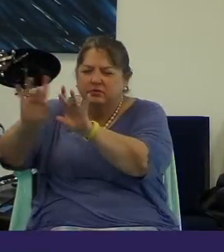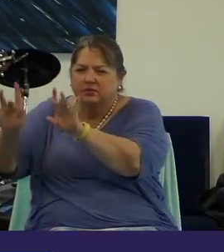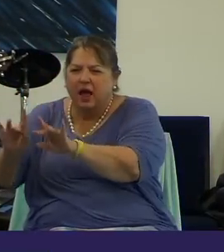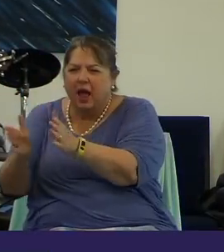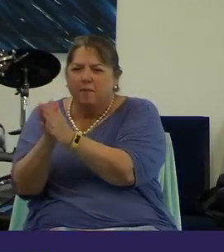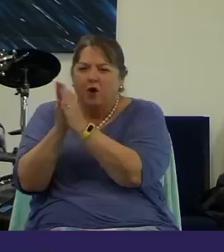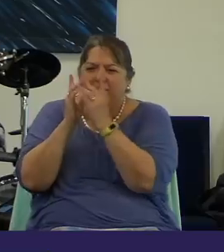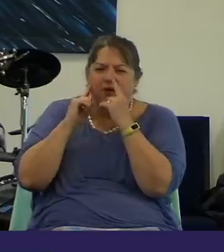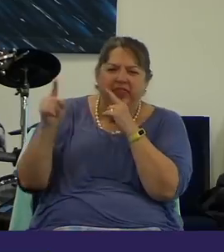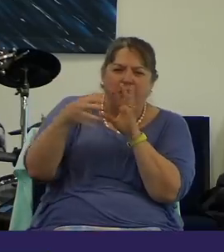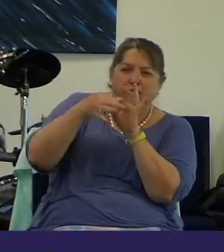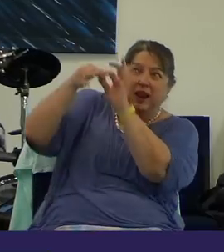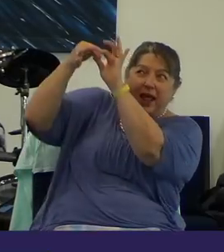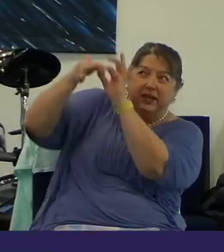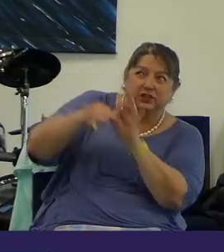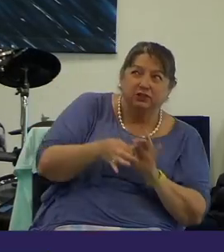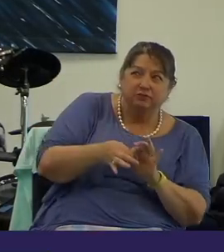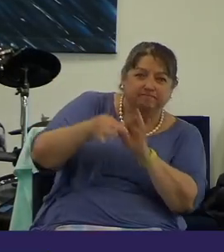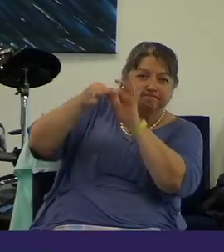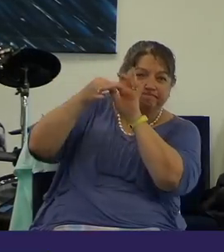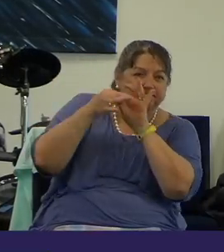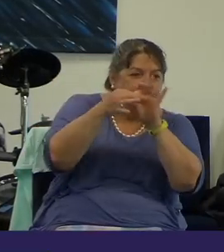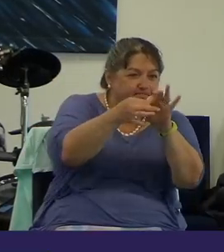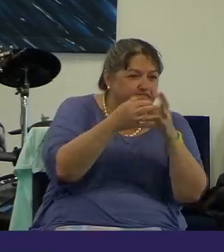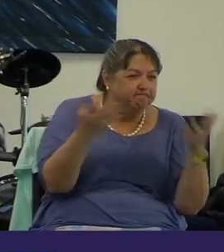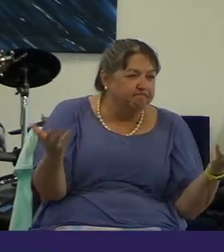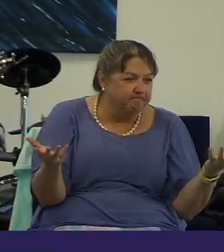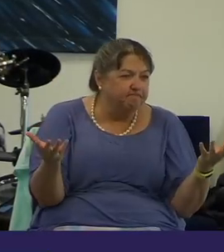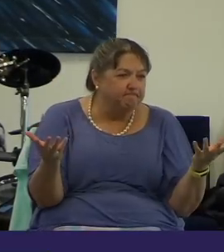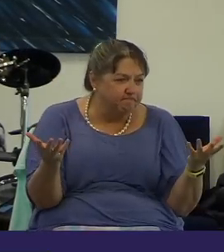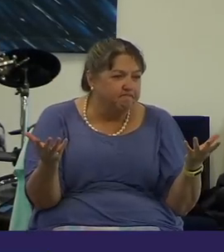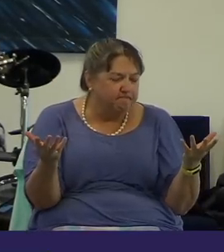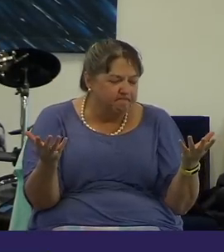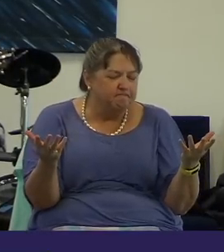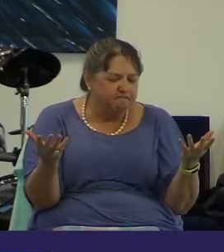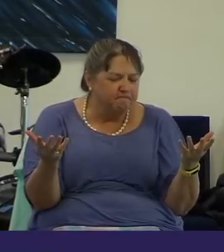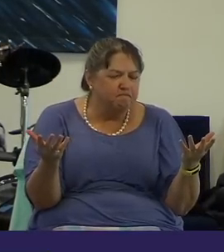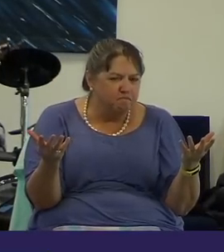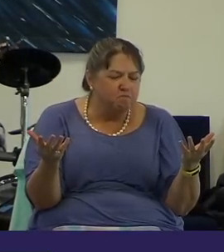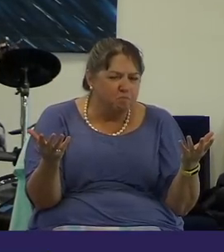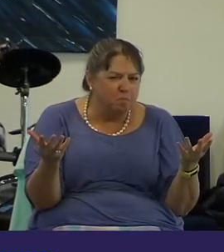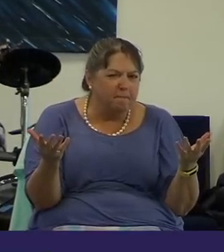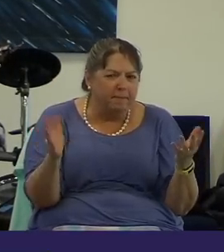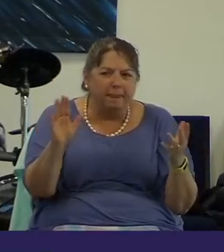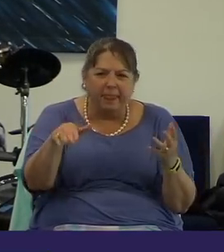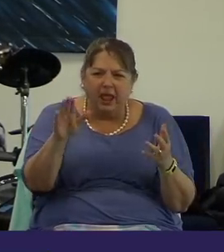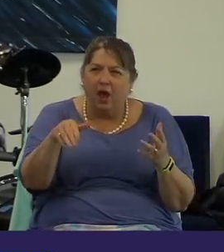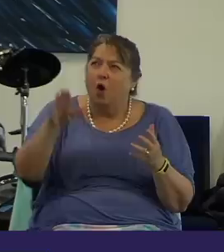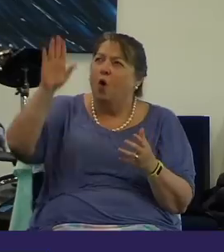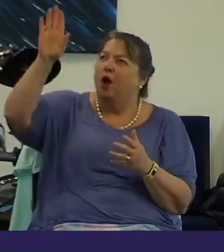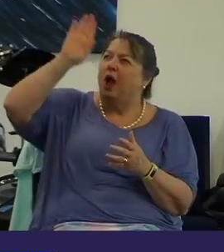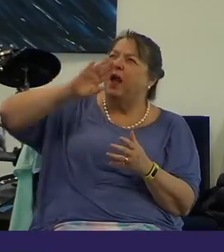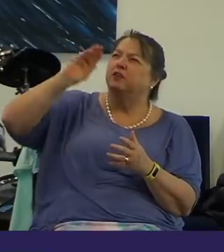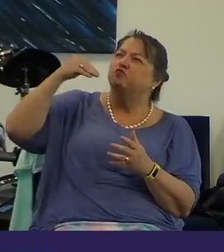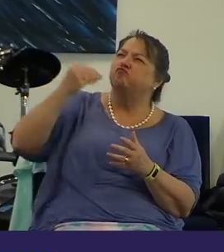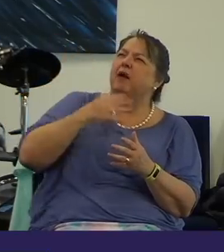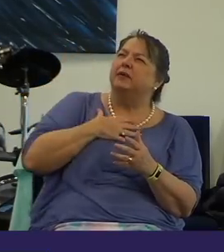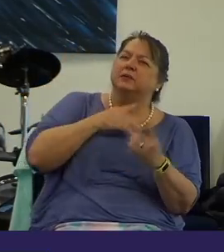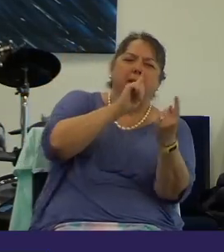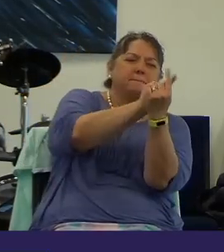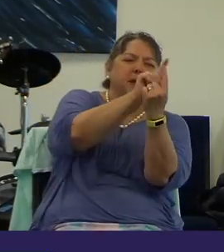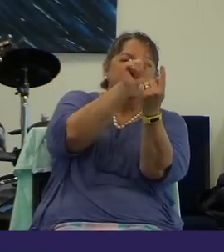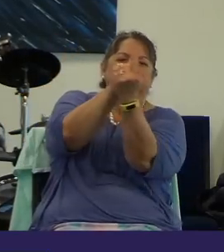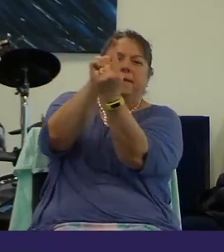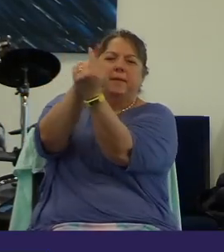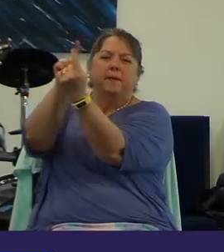I pray for their relationship with you wherever it's at. Wherever they're at with Jesus, oh, grace of God, would you meet them? Would you